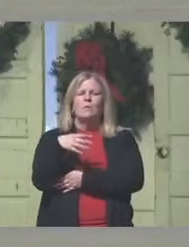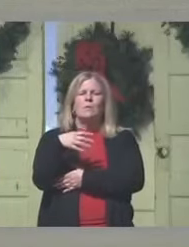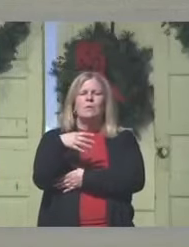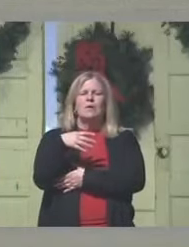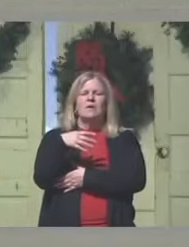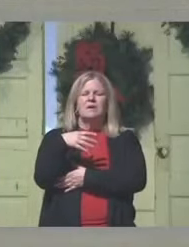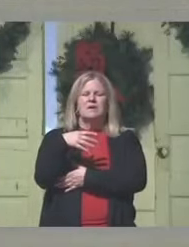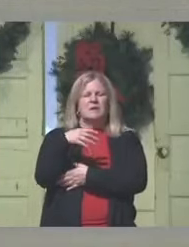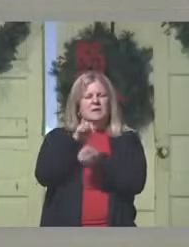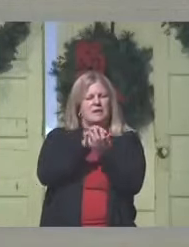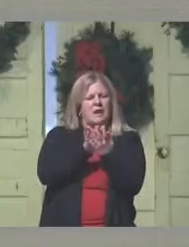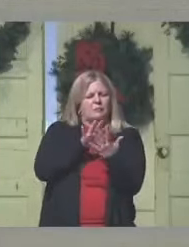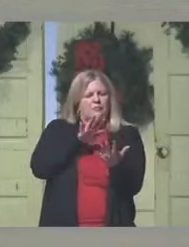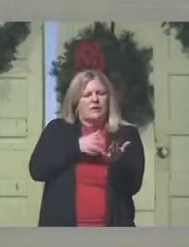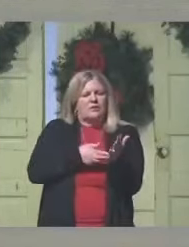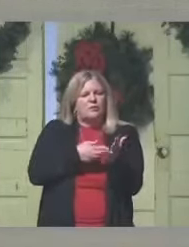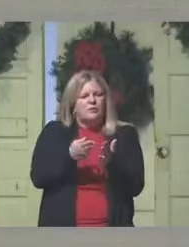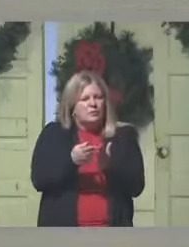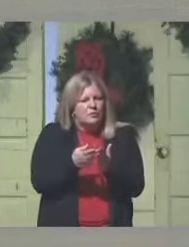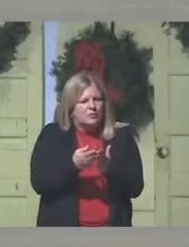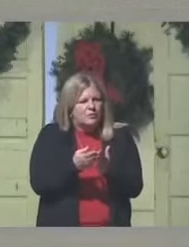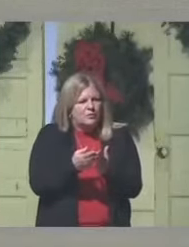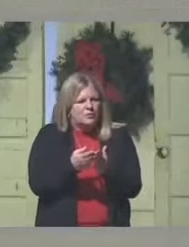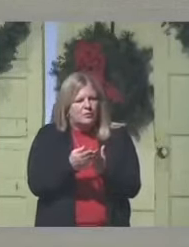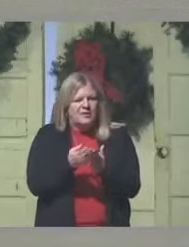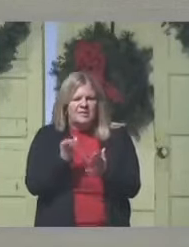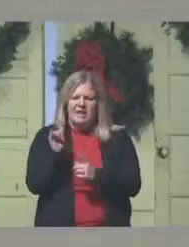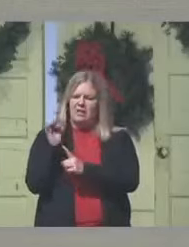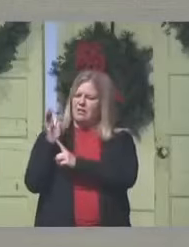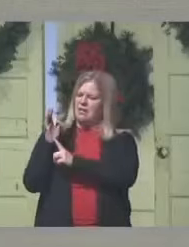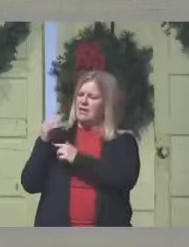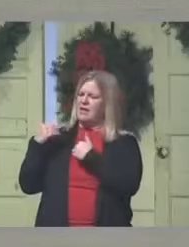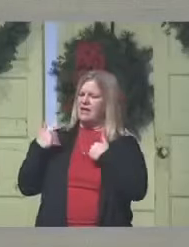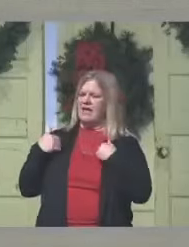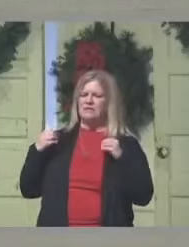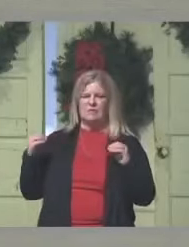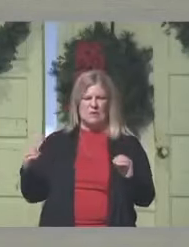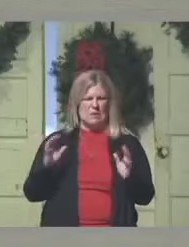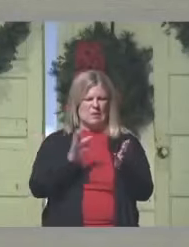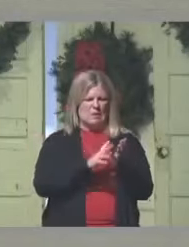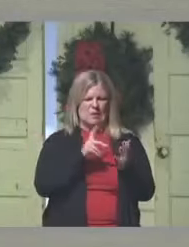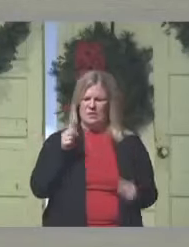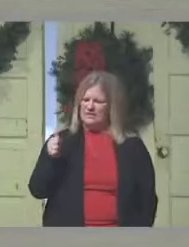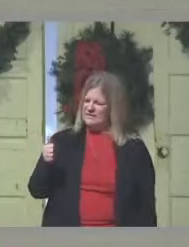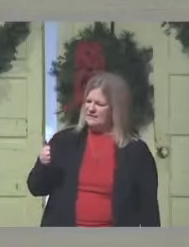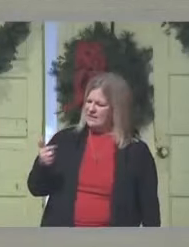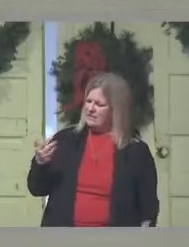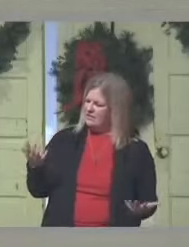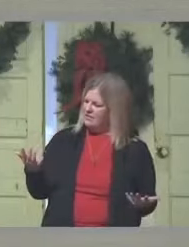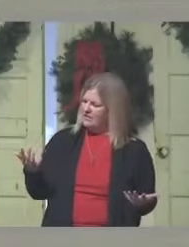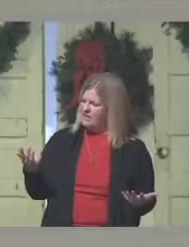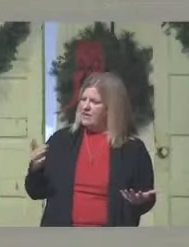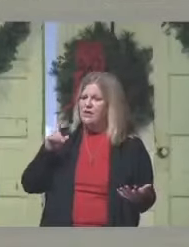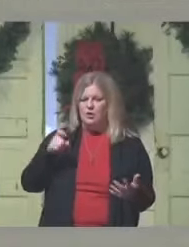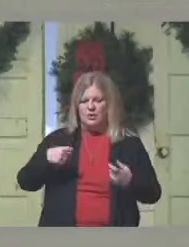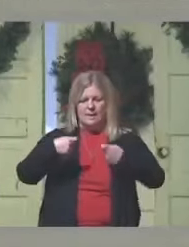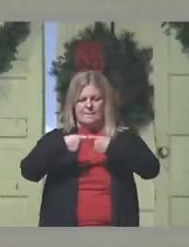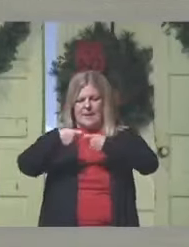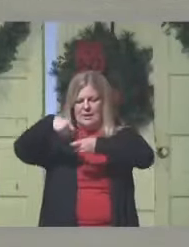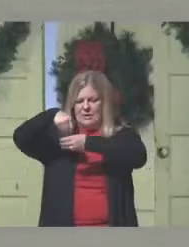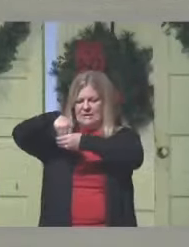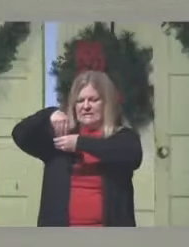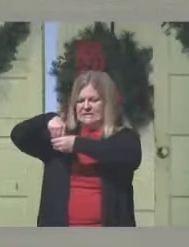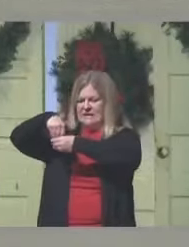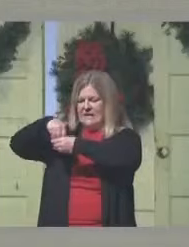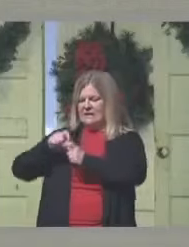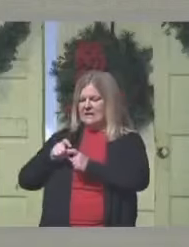and abstract truth. This common lantern has no glory of its own without this battery in the lantern as its